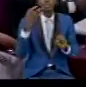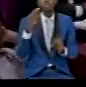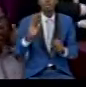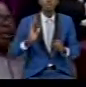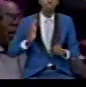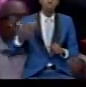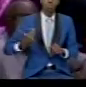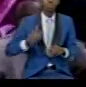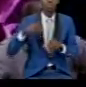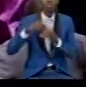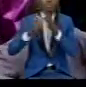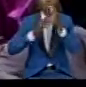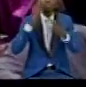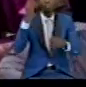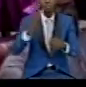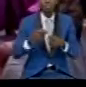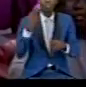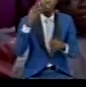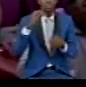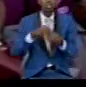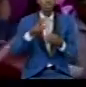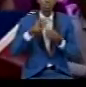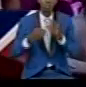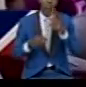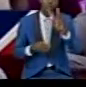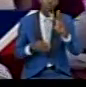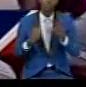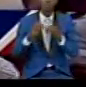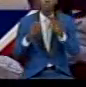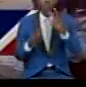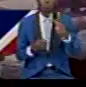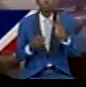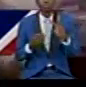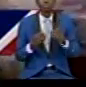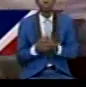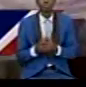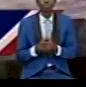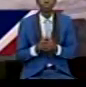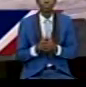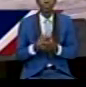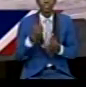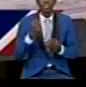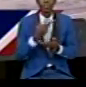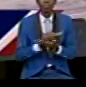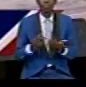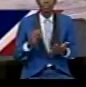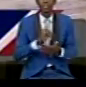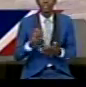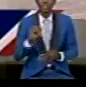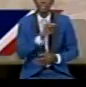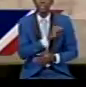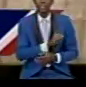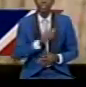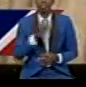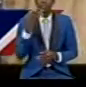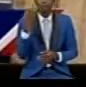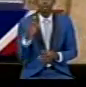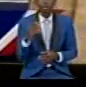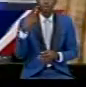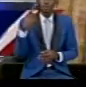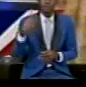Jesus' name. And look at number two here. Number two here, the failing attitude of